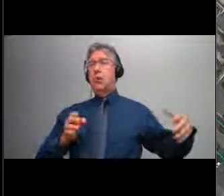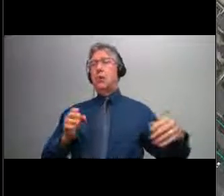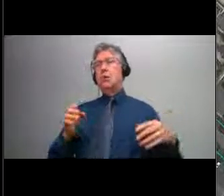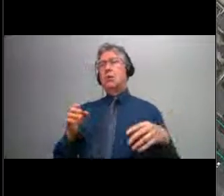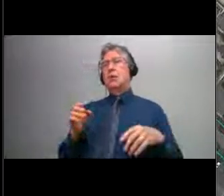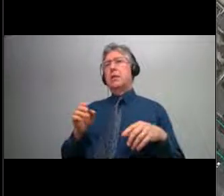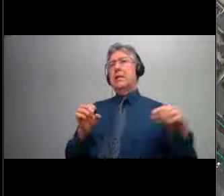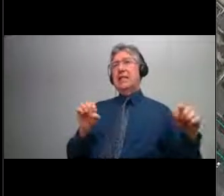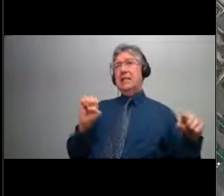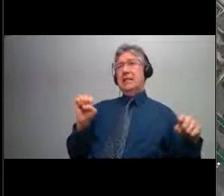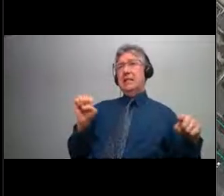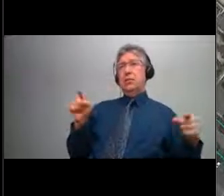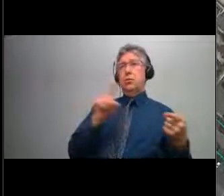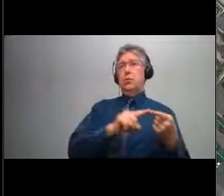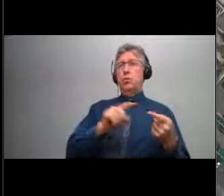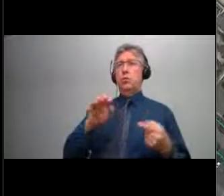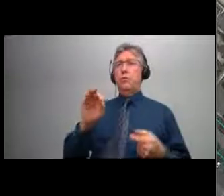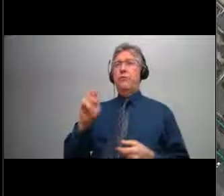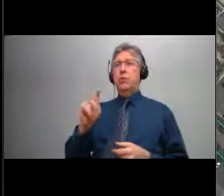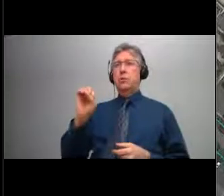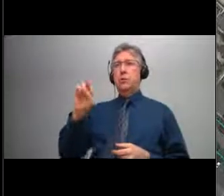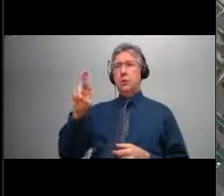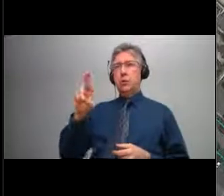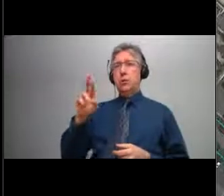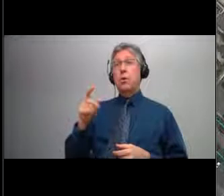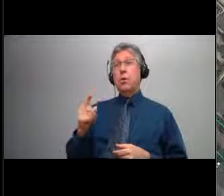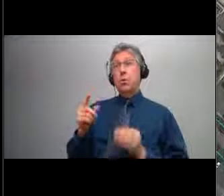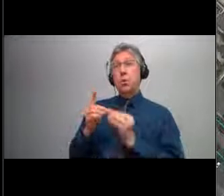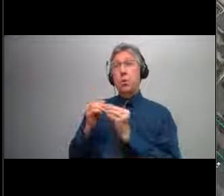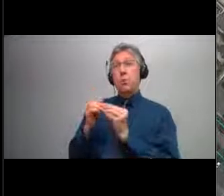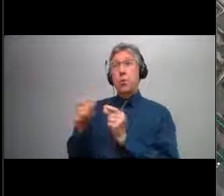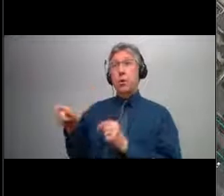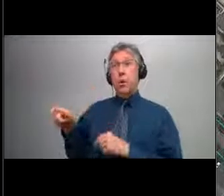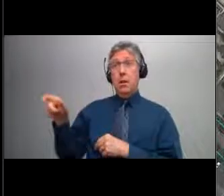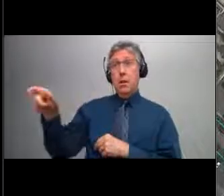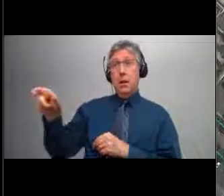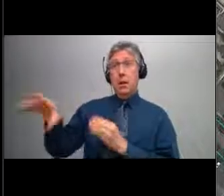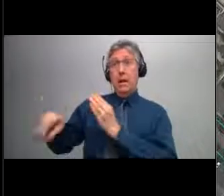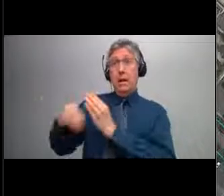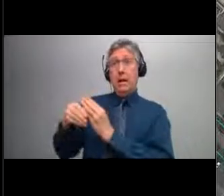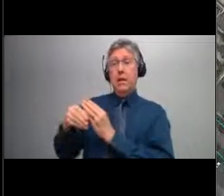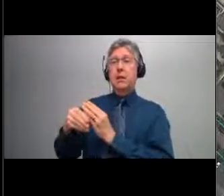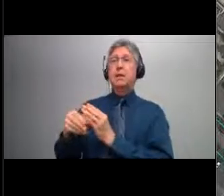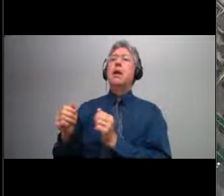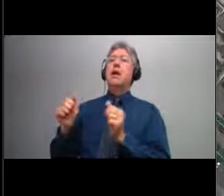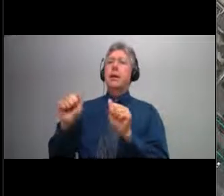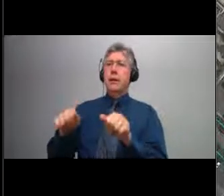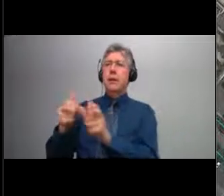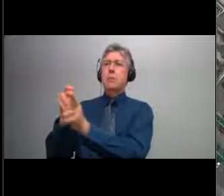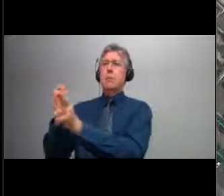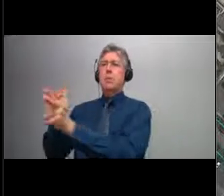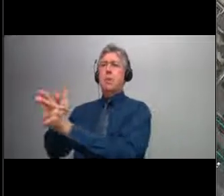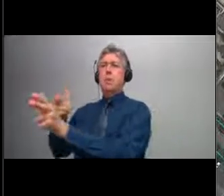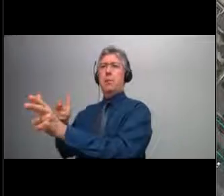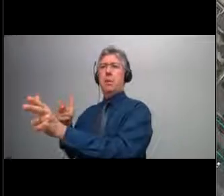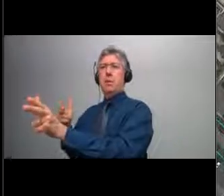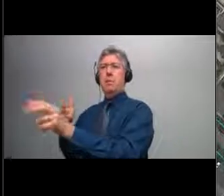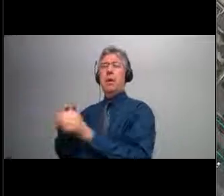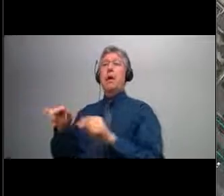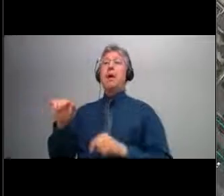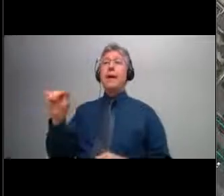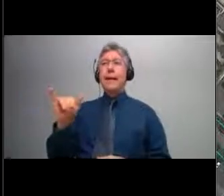provides one additional lane approaching Frontier that not only helps provide additional space for vehicles to queue, but also allows for vehicles